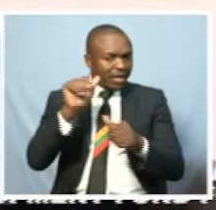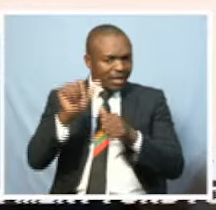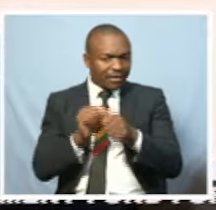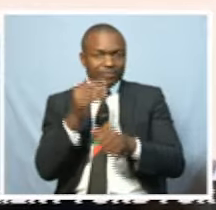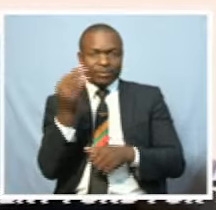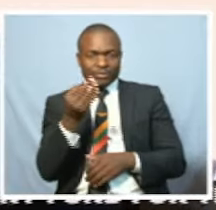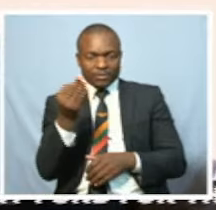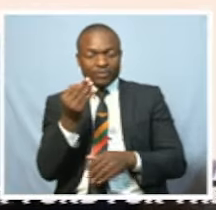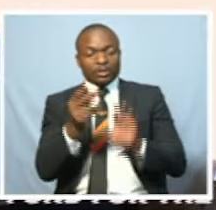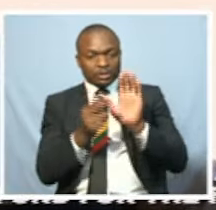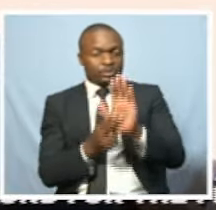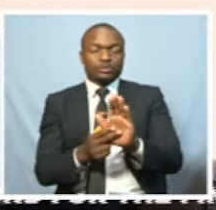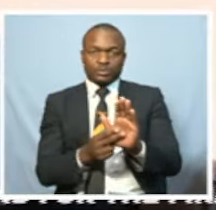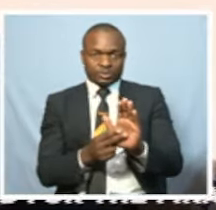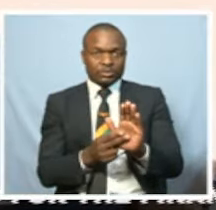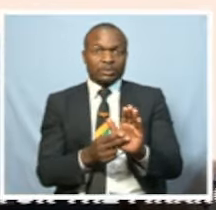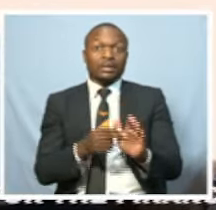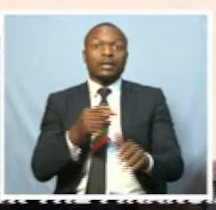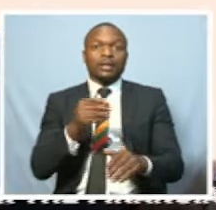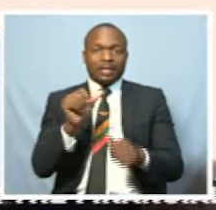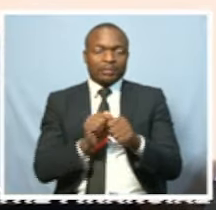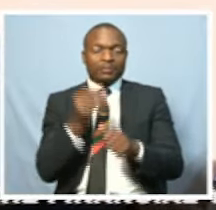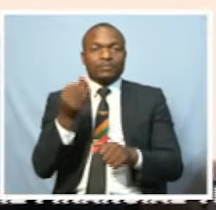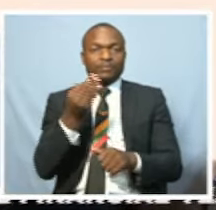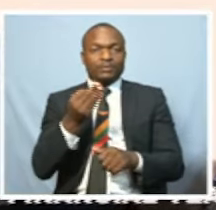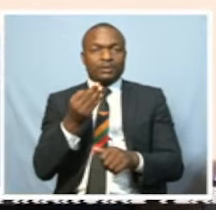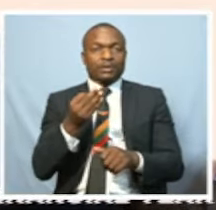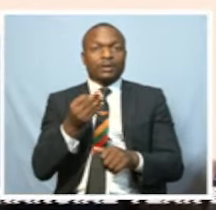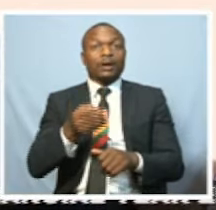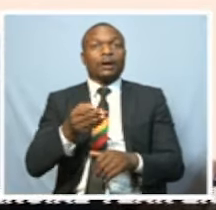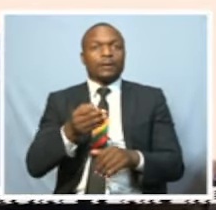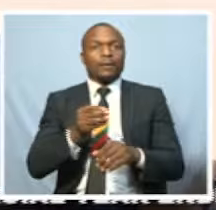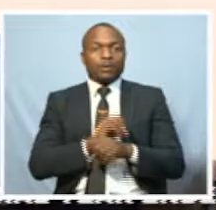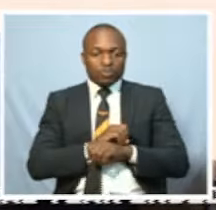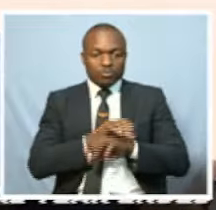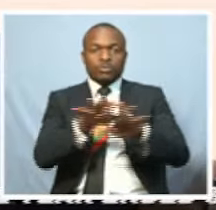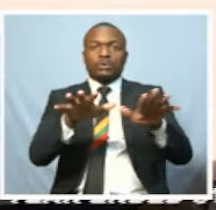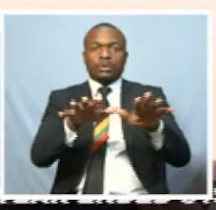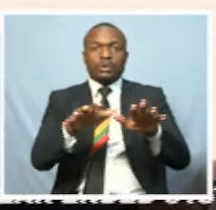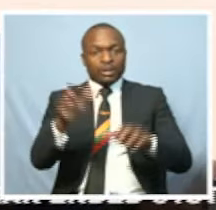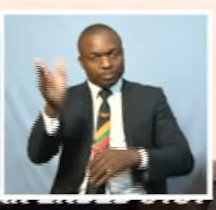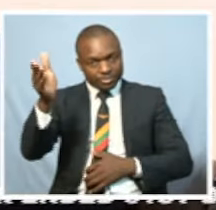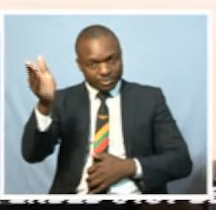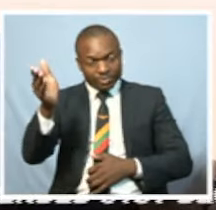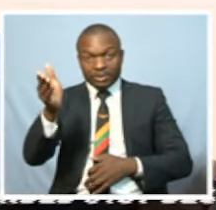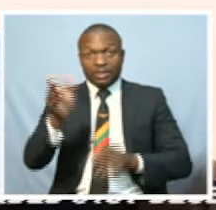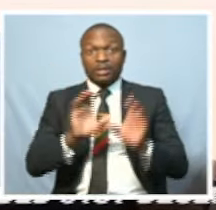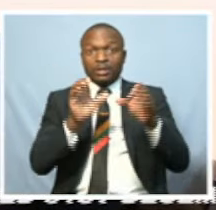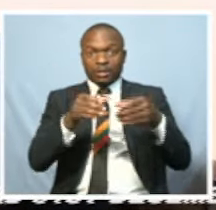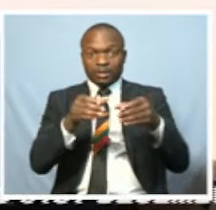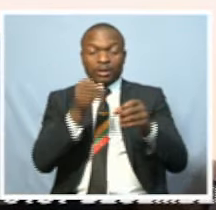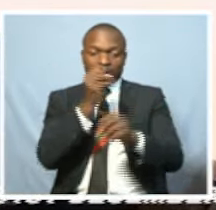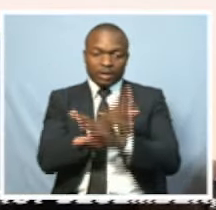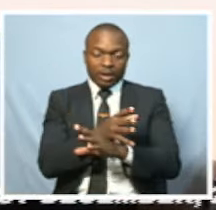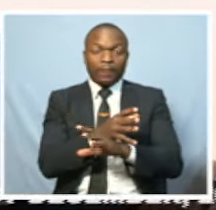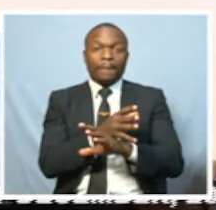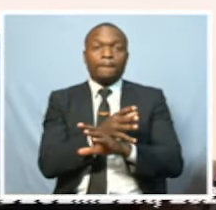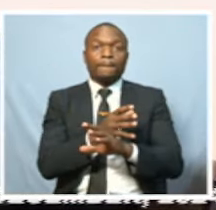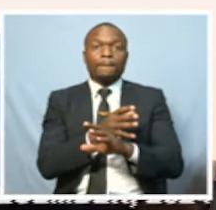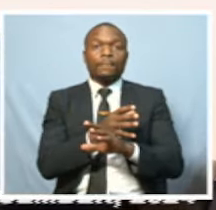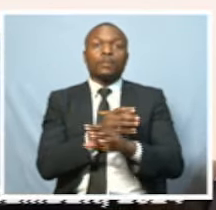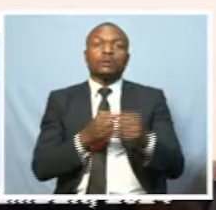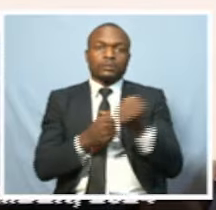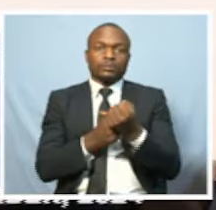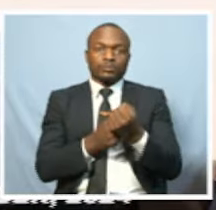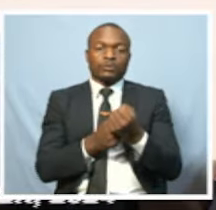Friday to sensitize community on the availability of bursaries for the secondary boarding and